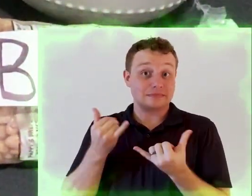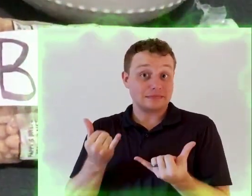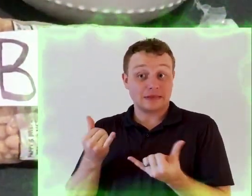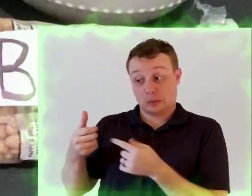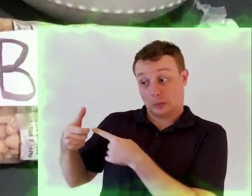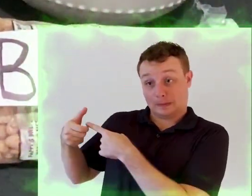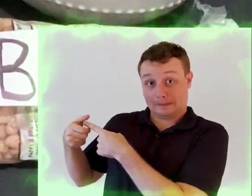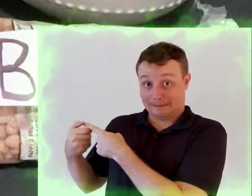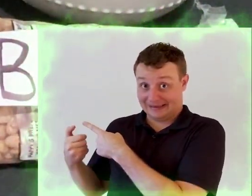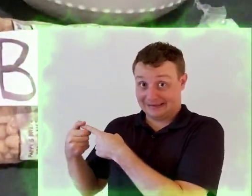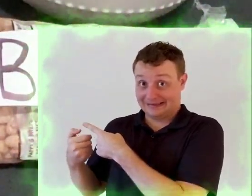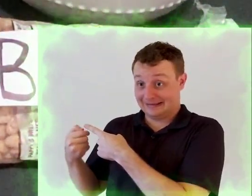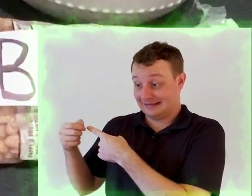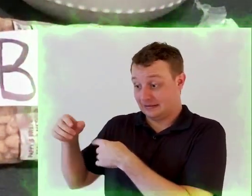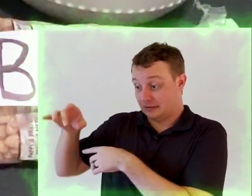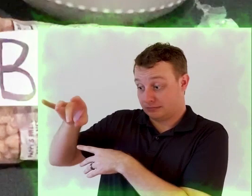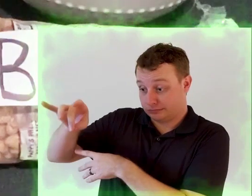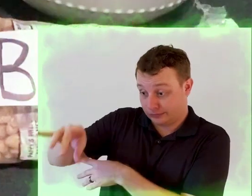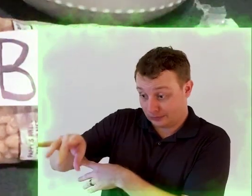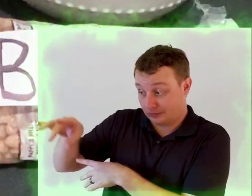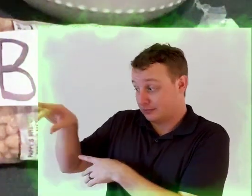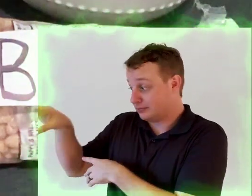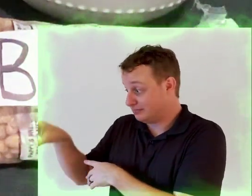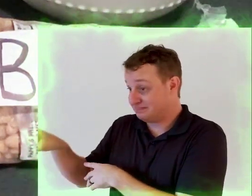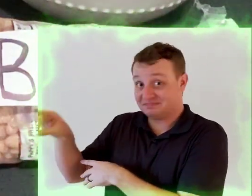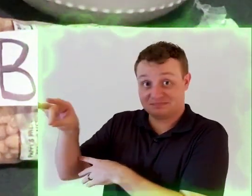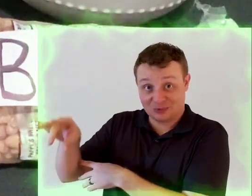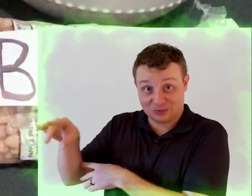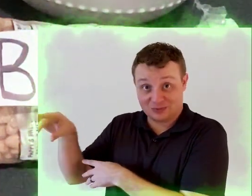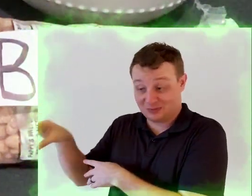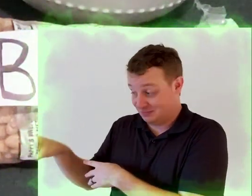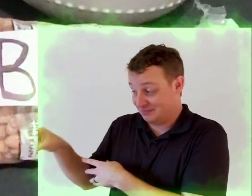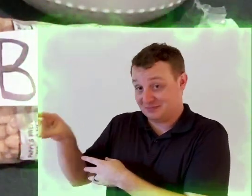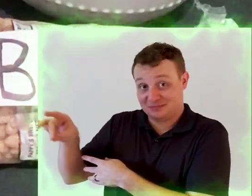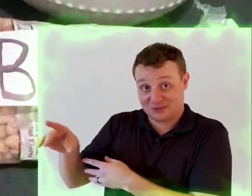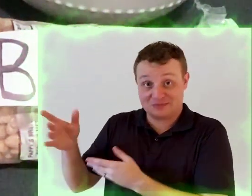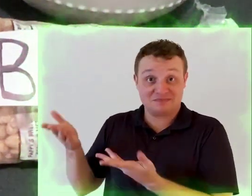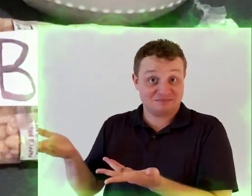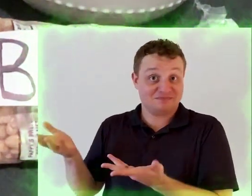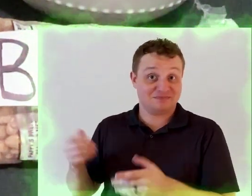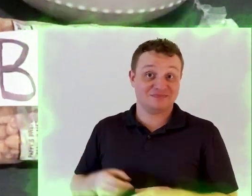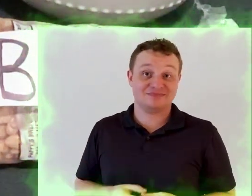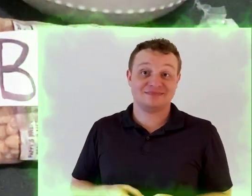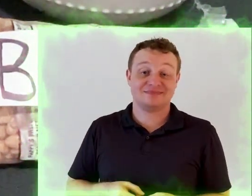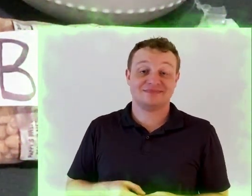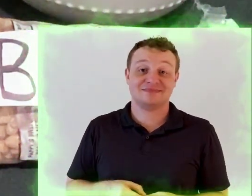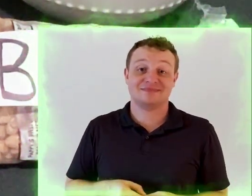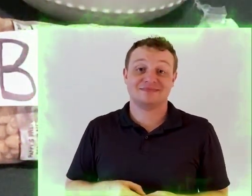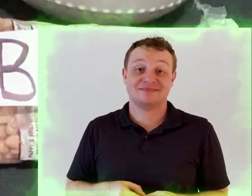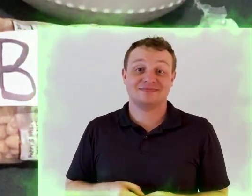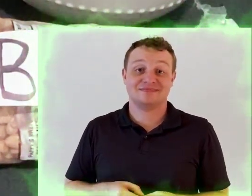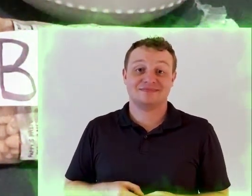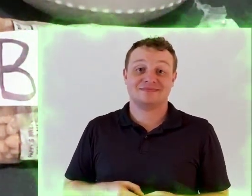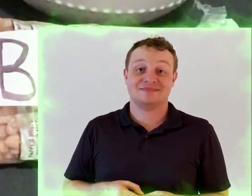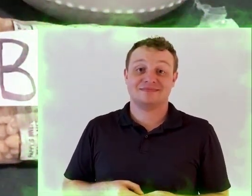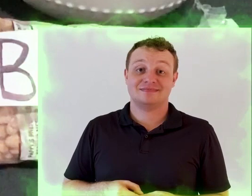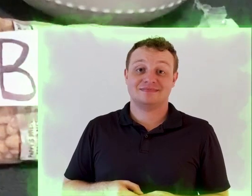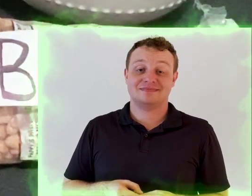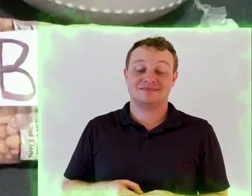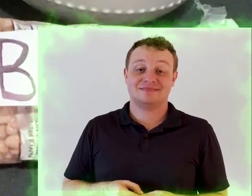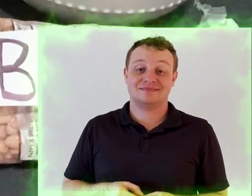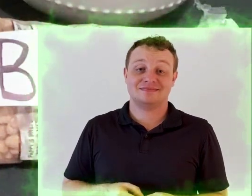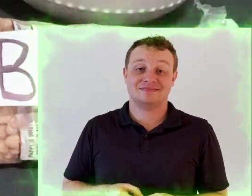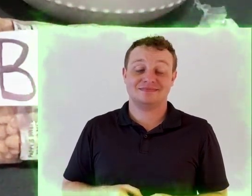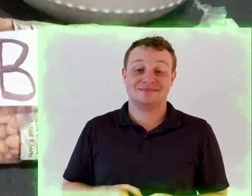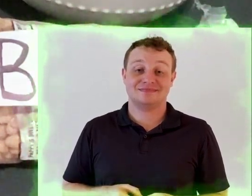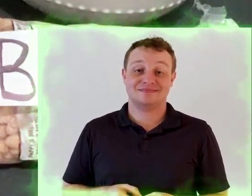beans. I'm going to place some beans. Boom, boom, boom, boom, boom, boom, boom. I'm